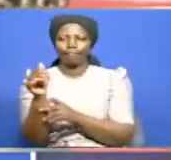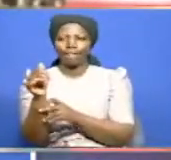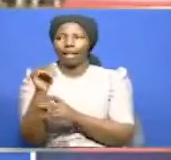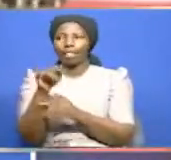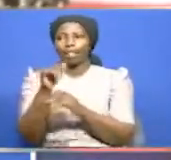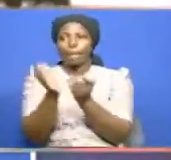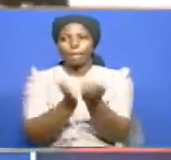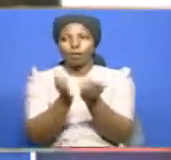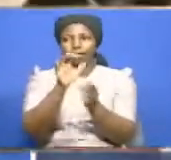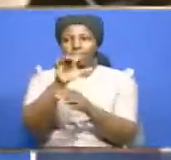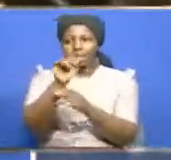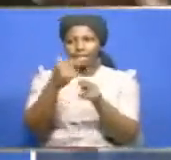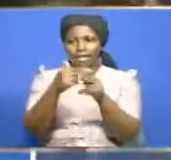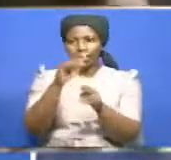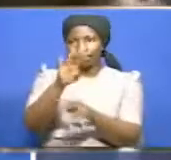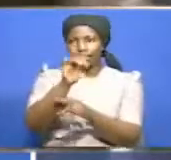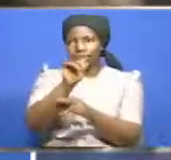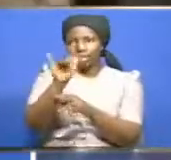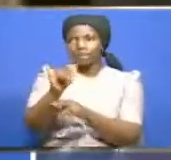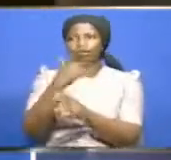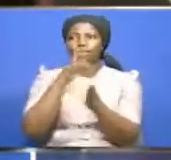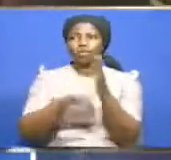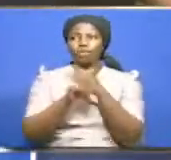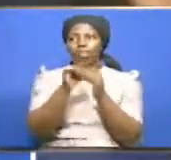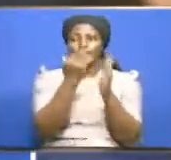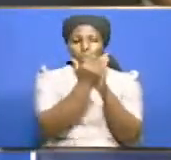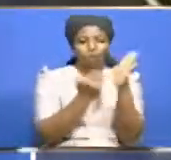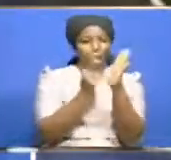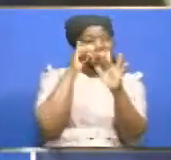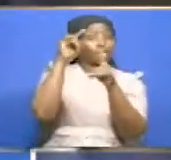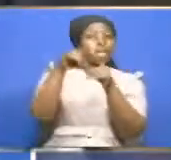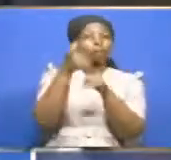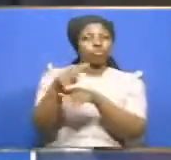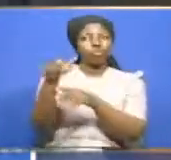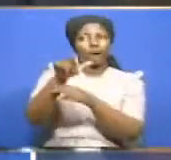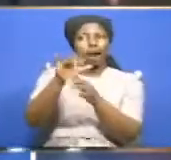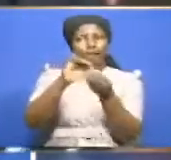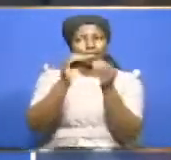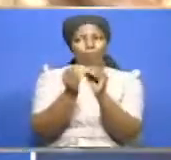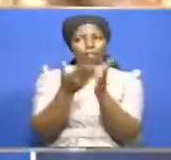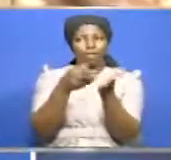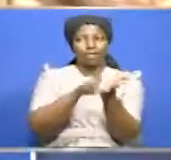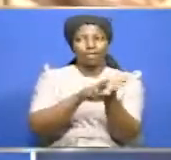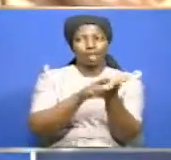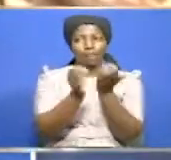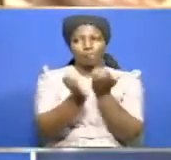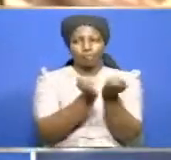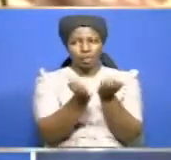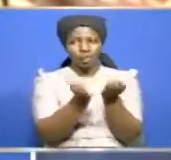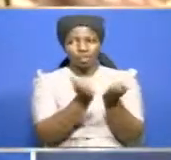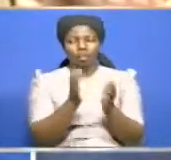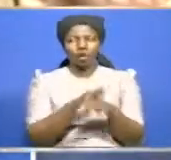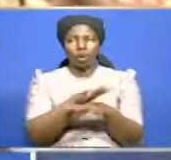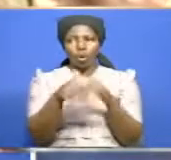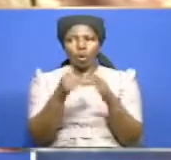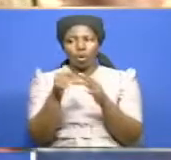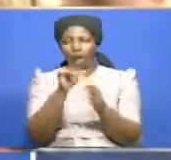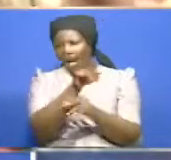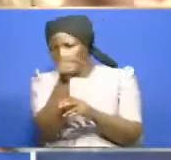Trade Cabinet Secretary Betty Maina said the initiative aims to increase the number of registered businesses. All these other